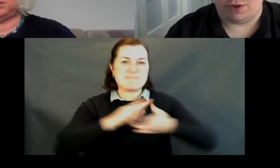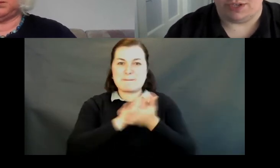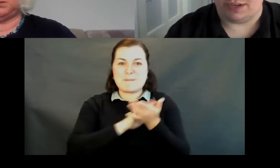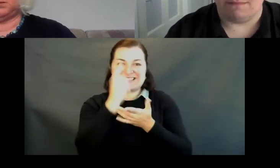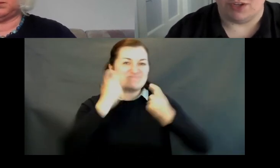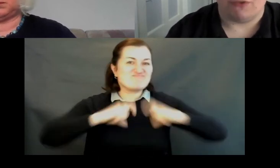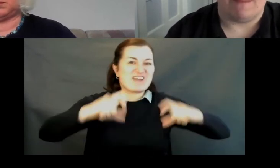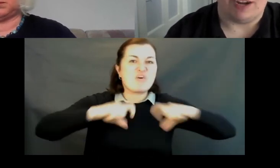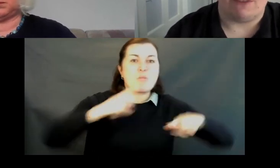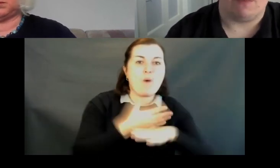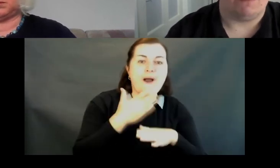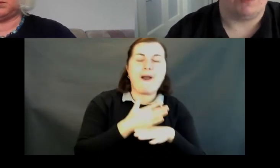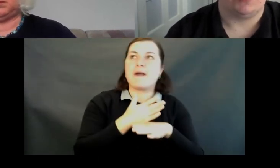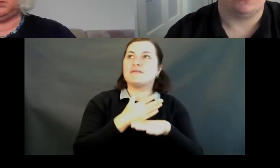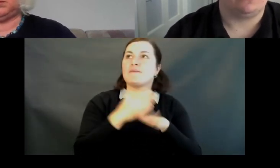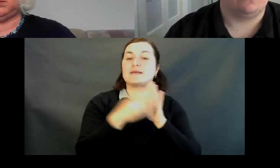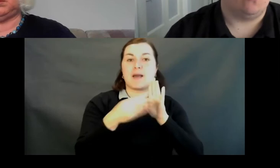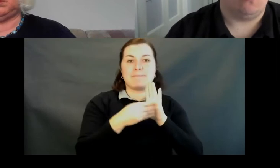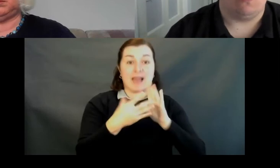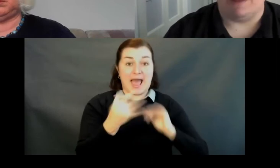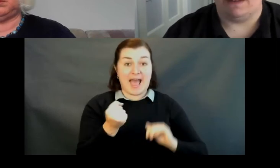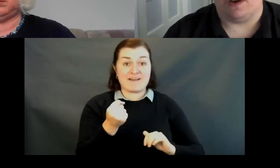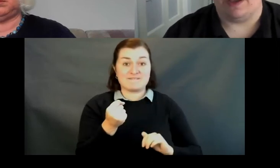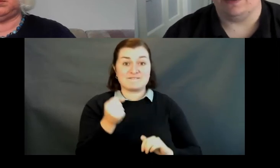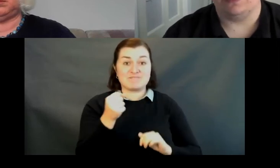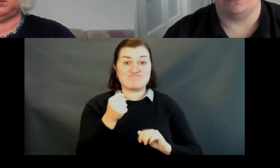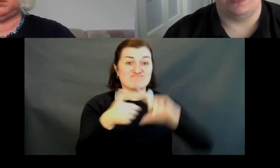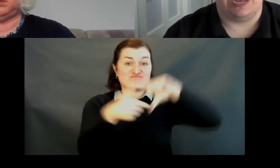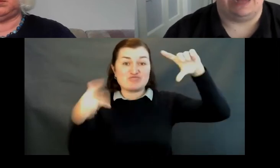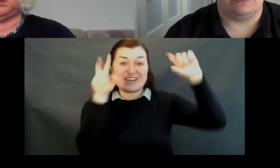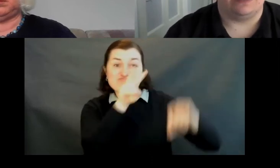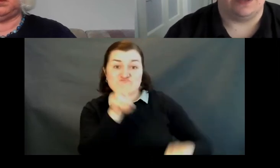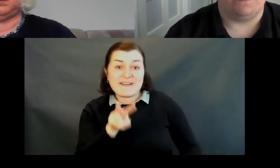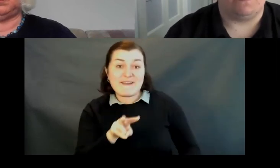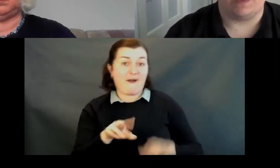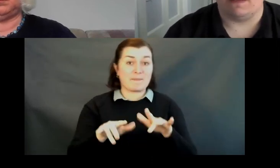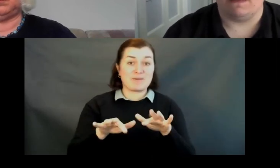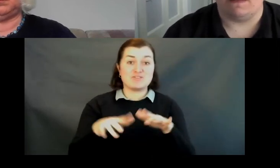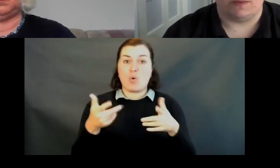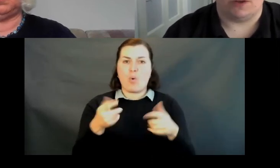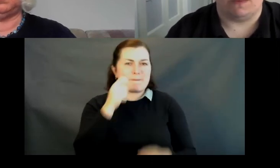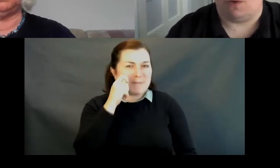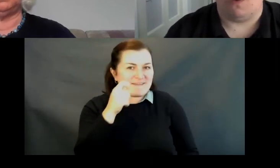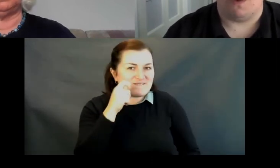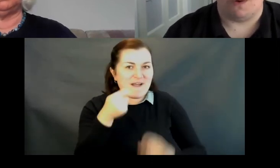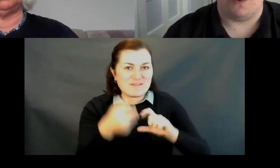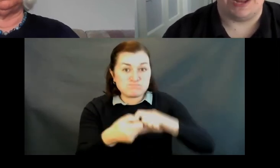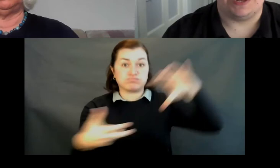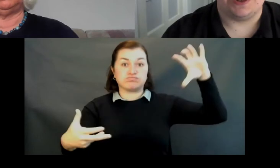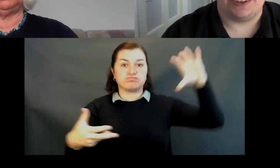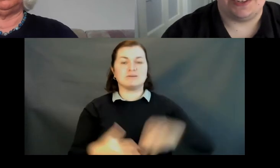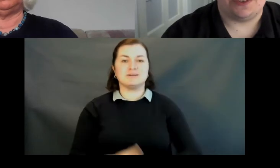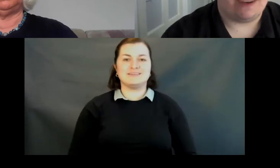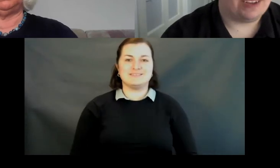example, using a screen reader on my computer or magnifiers and, I suppose what we're all